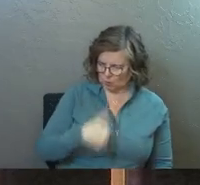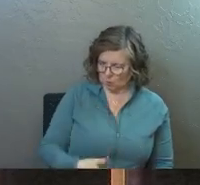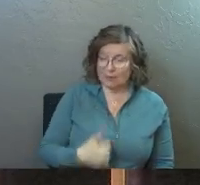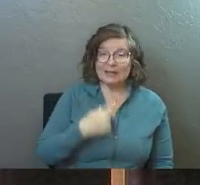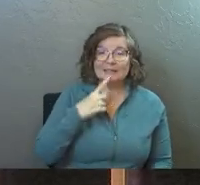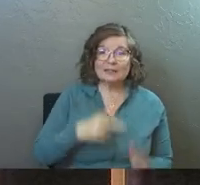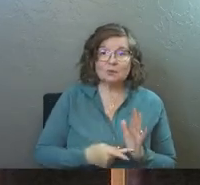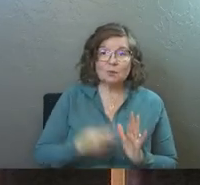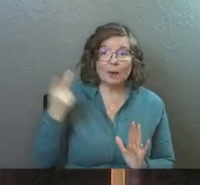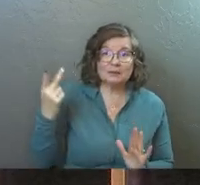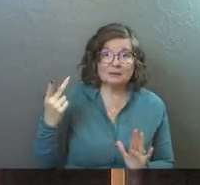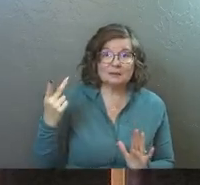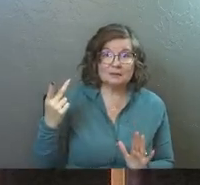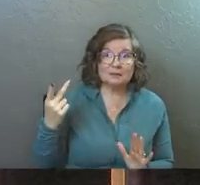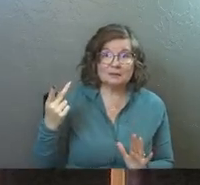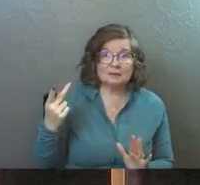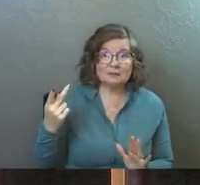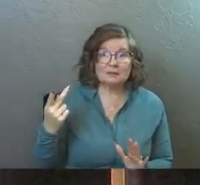And he says it twice.